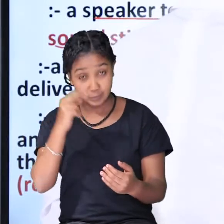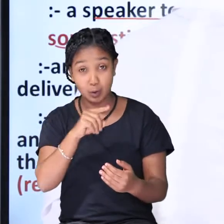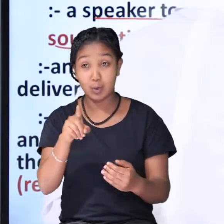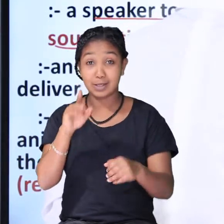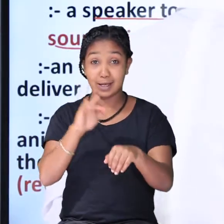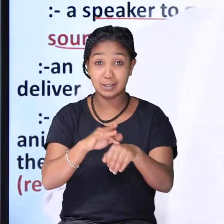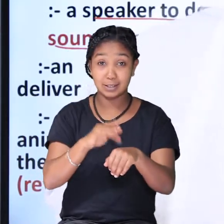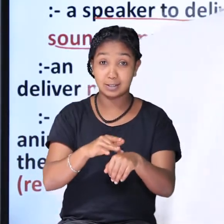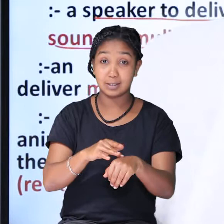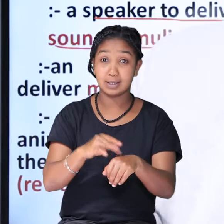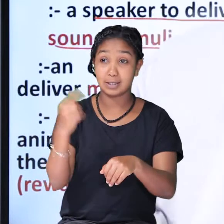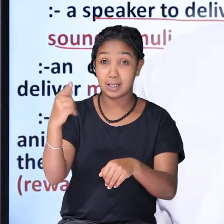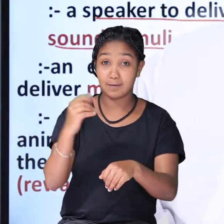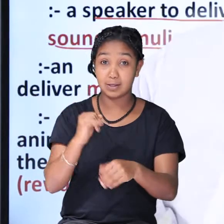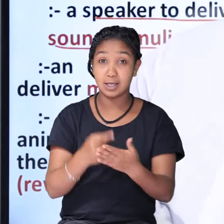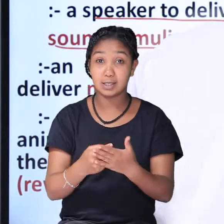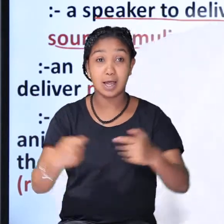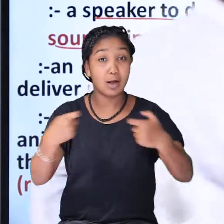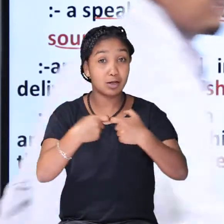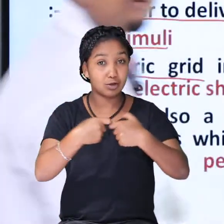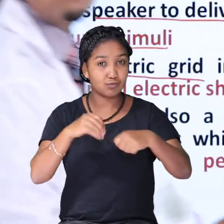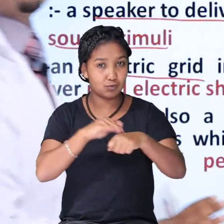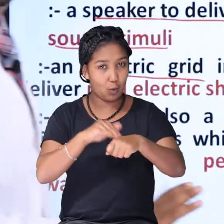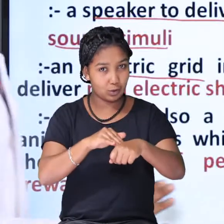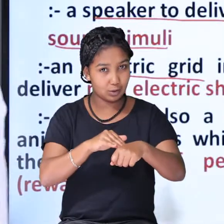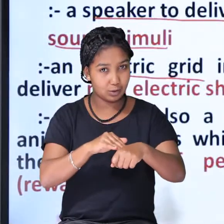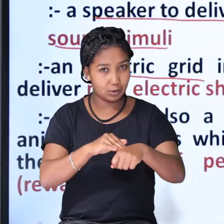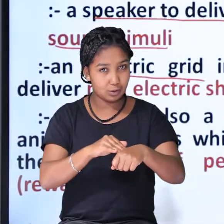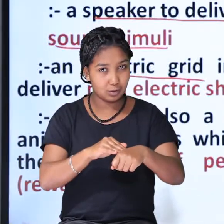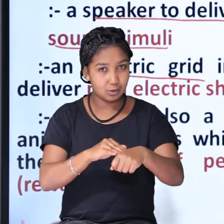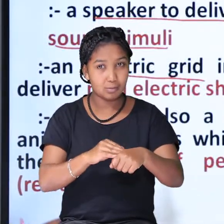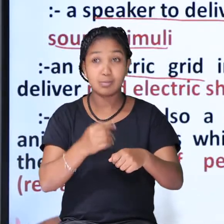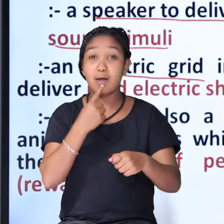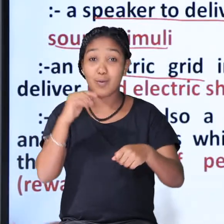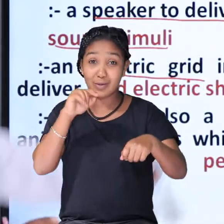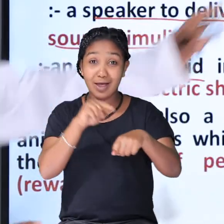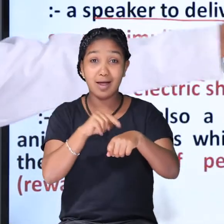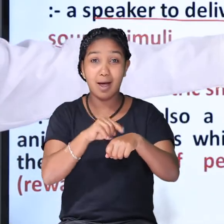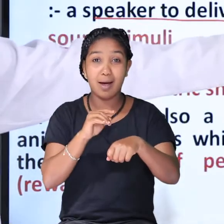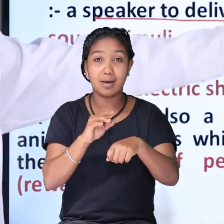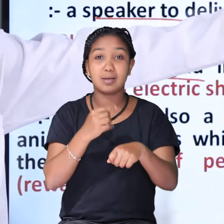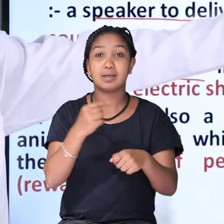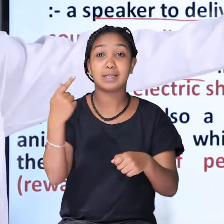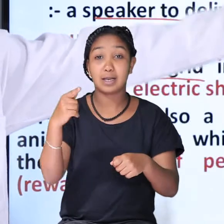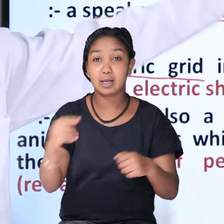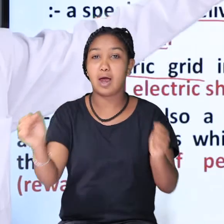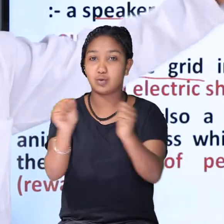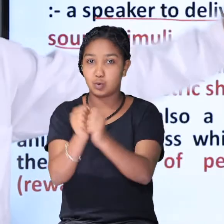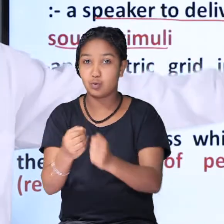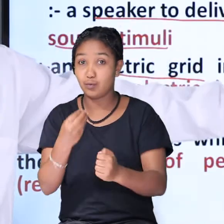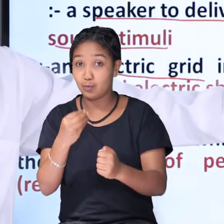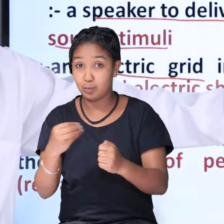they touch the lever, there is an electric shock. The consequence is punishment. So the green light is associated